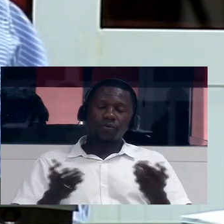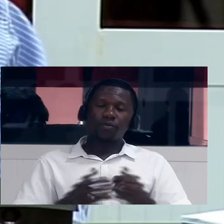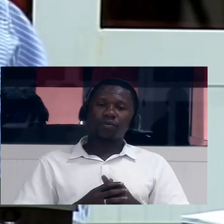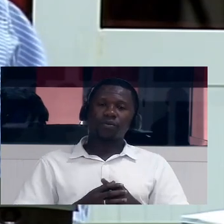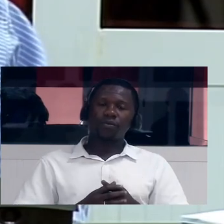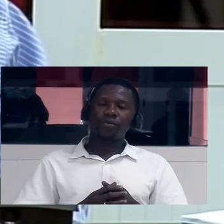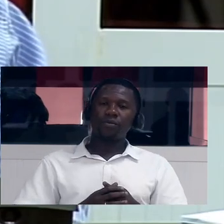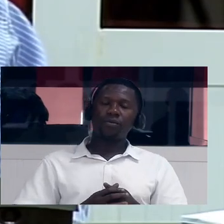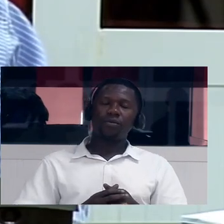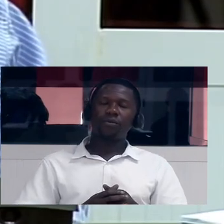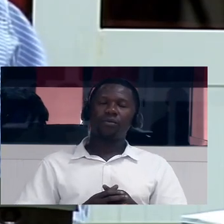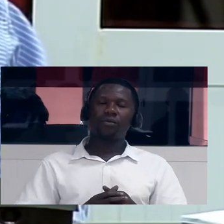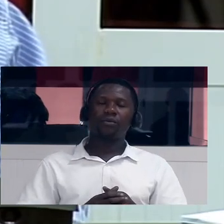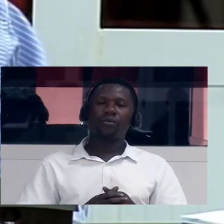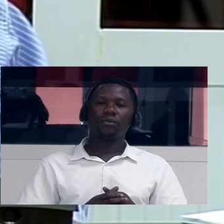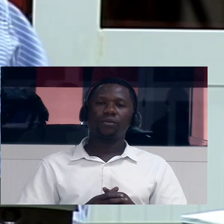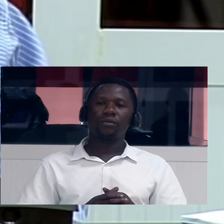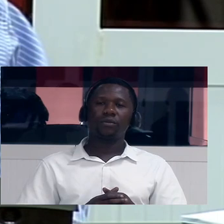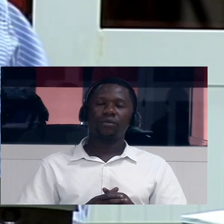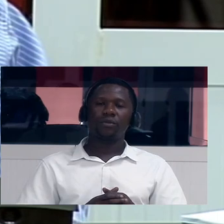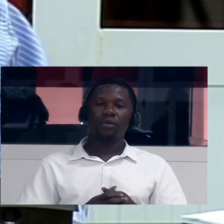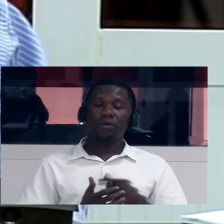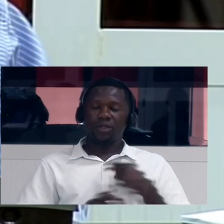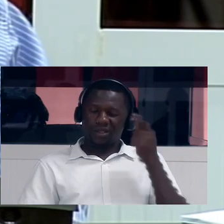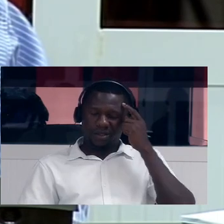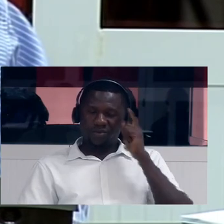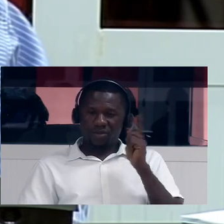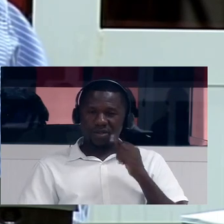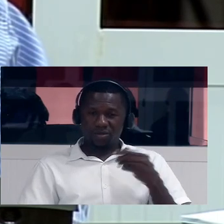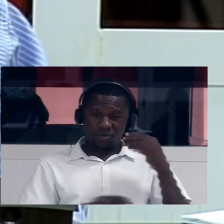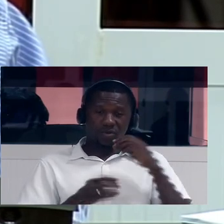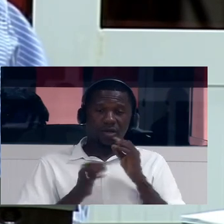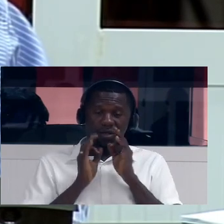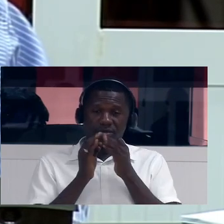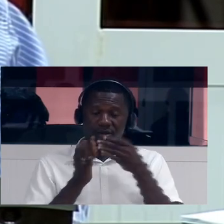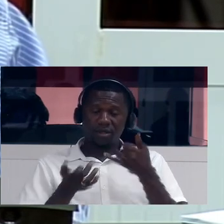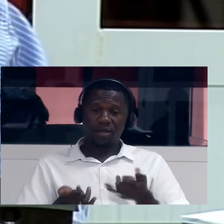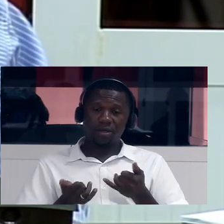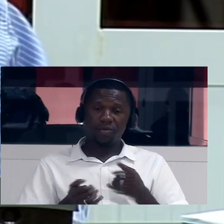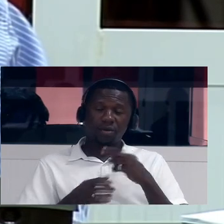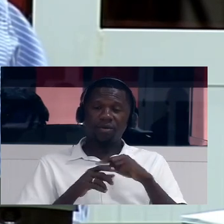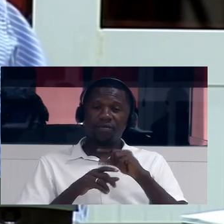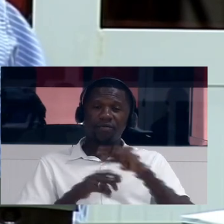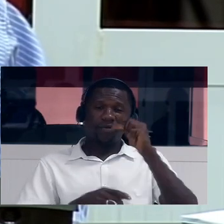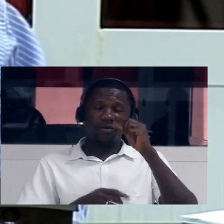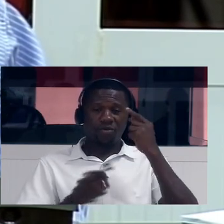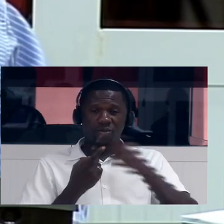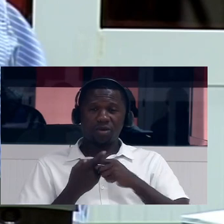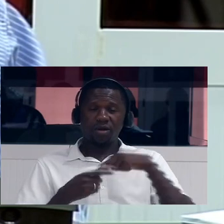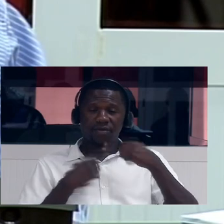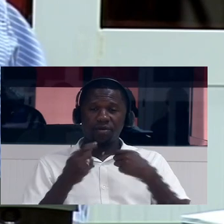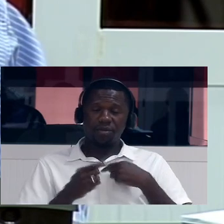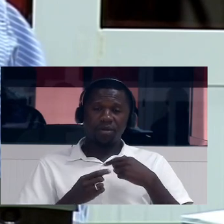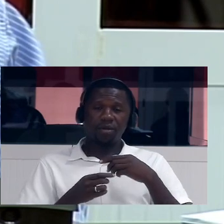I think what I probably need to mention here was few months after I took over